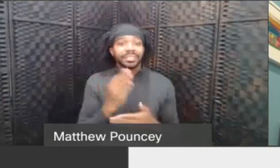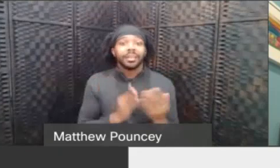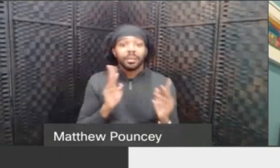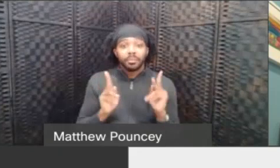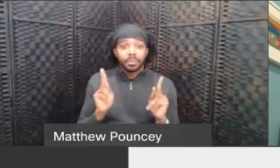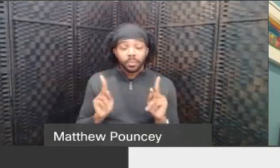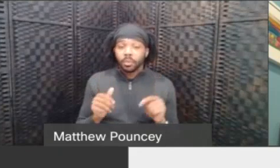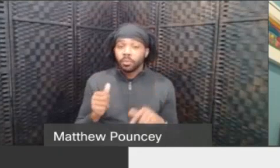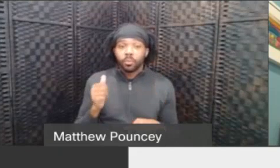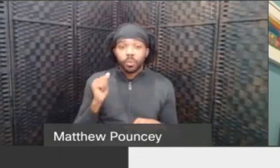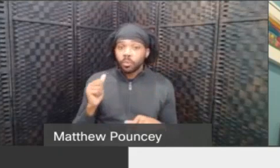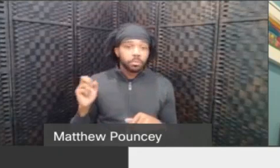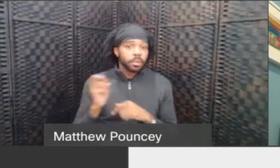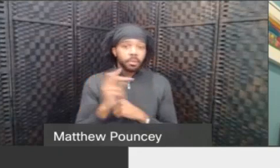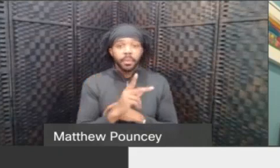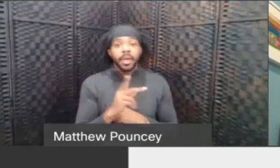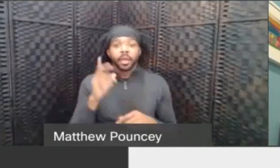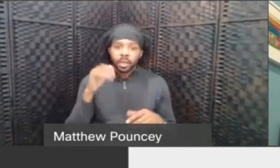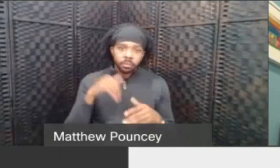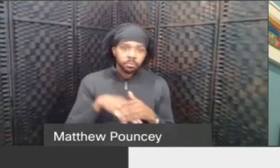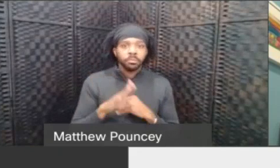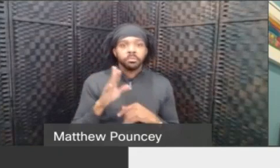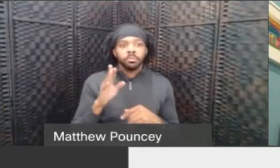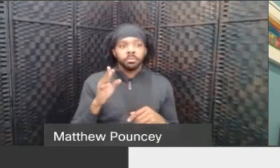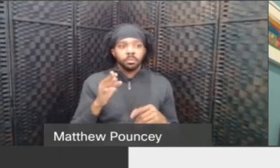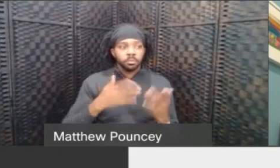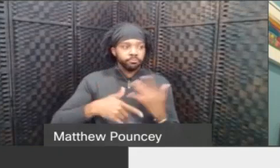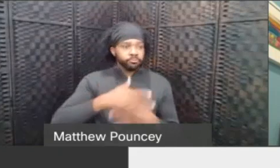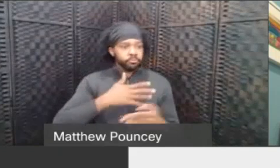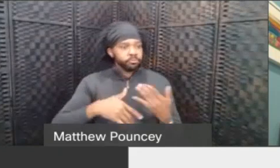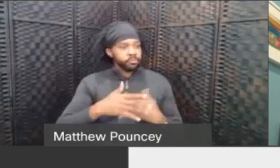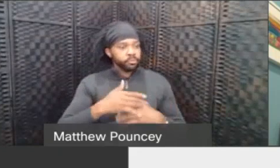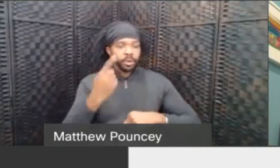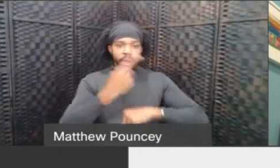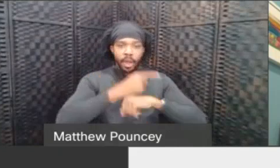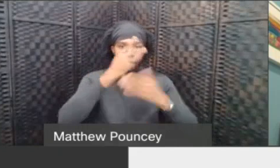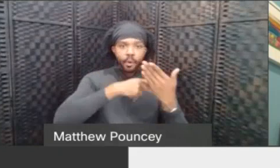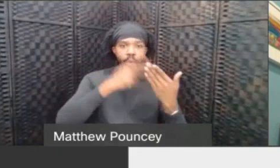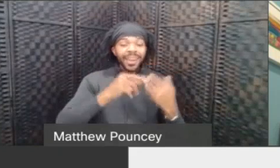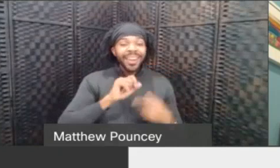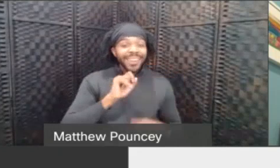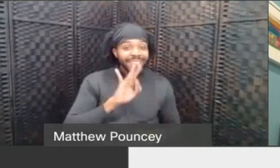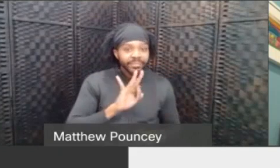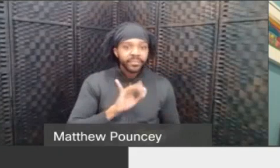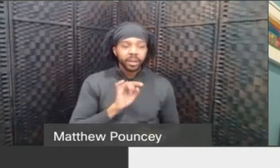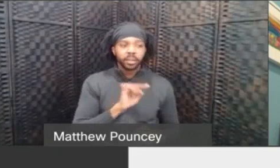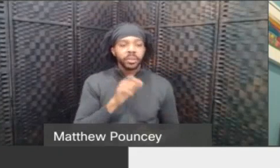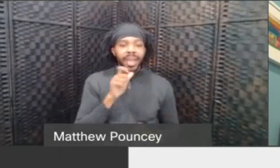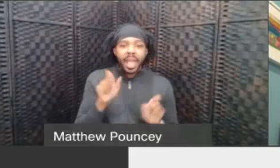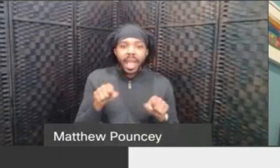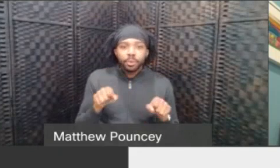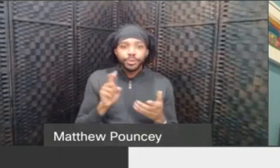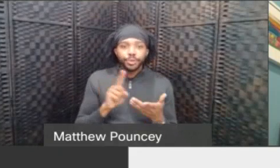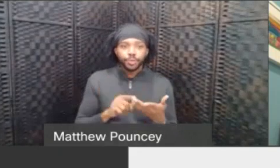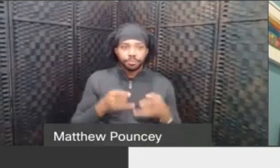not going to be able to go to a congregate day setting if they're unable to